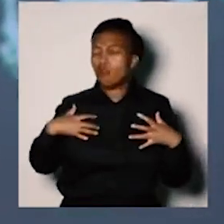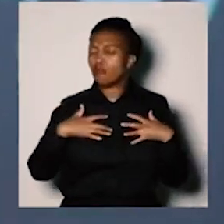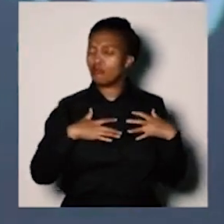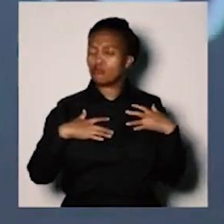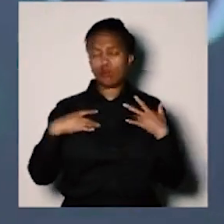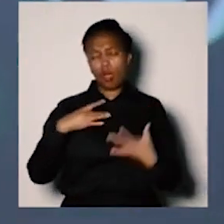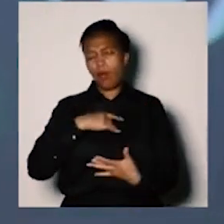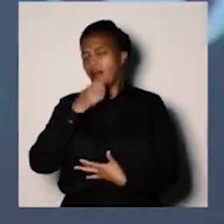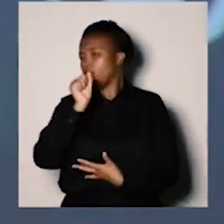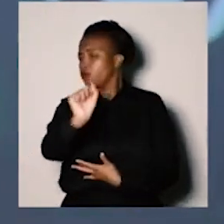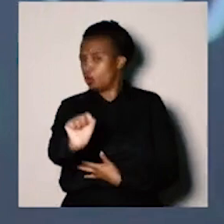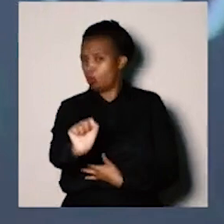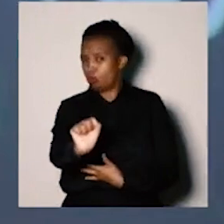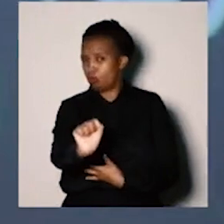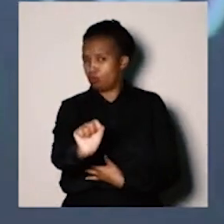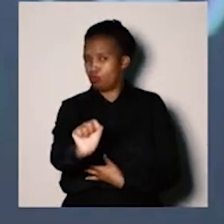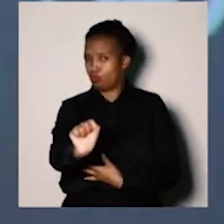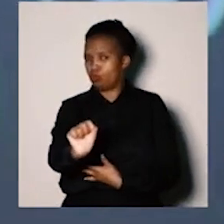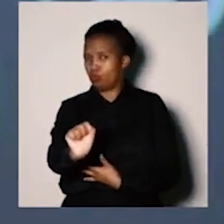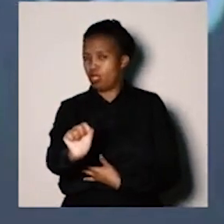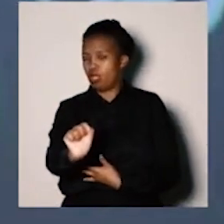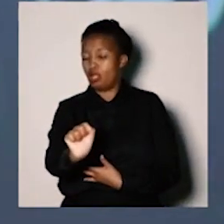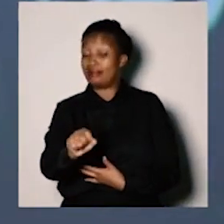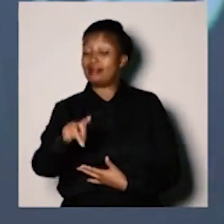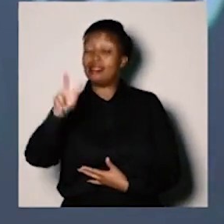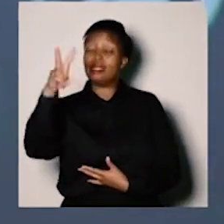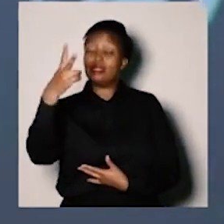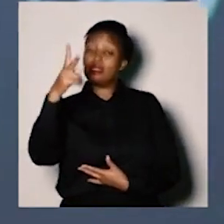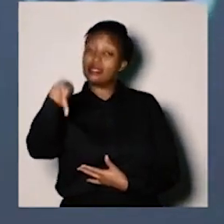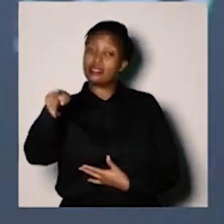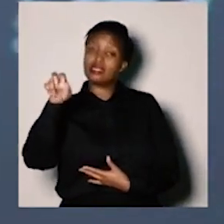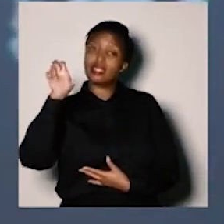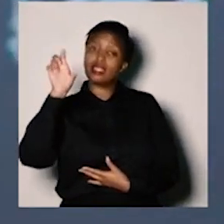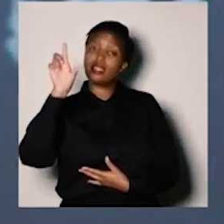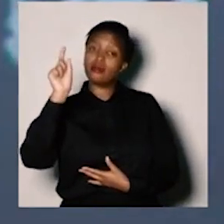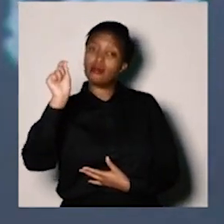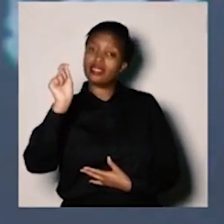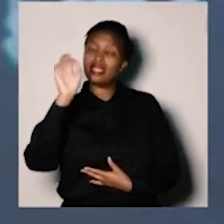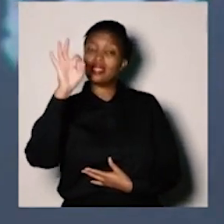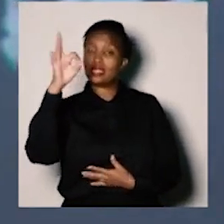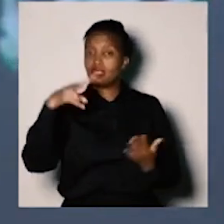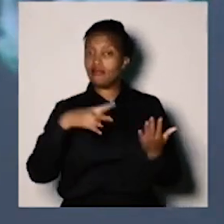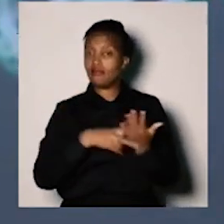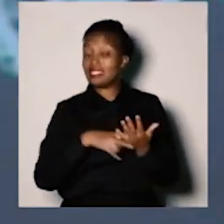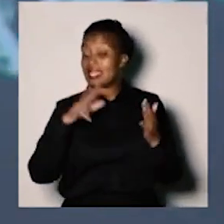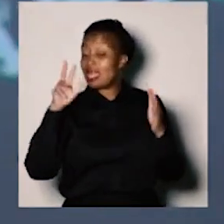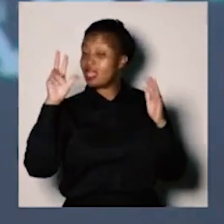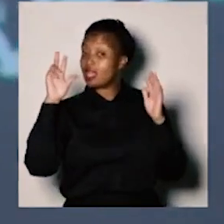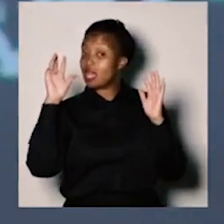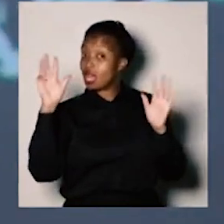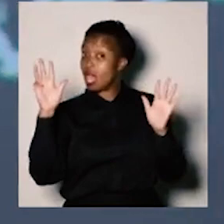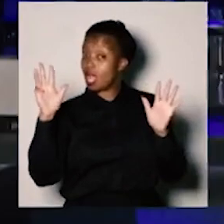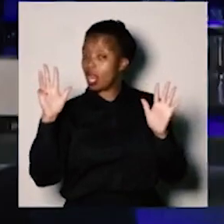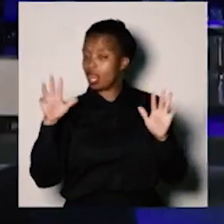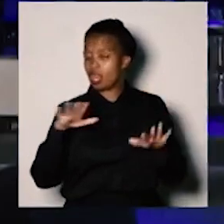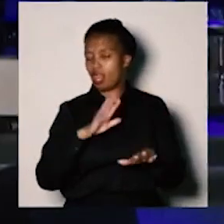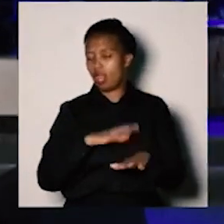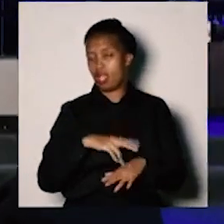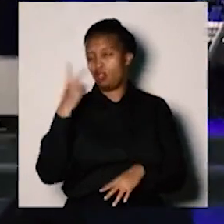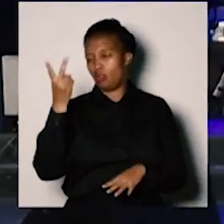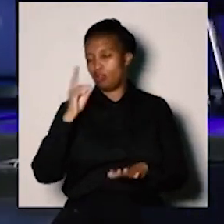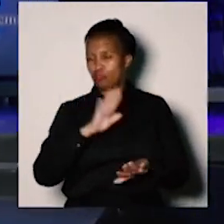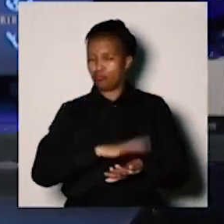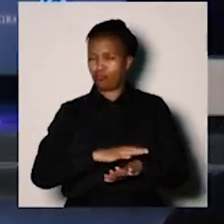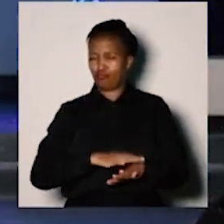soul. Look at 2 Peter 3:9. He's concerned about your soul. Just two more scriptures and I'm